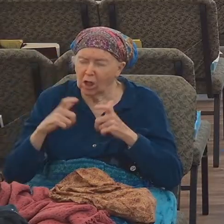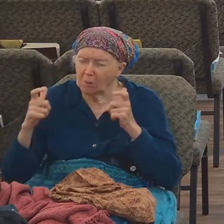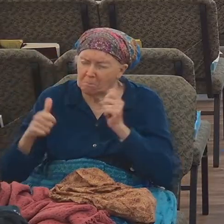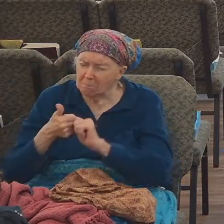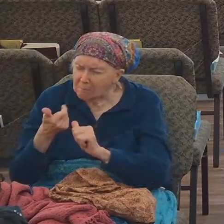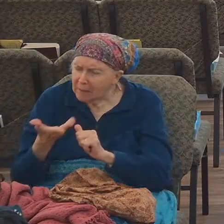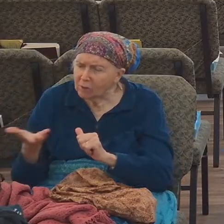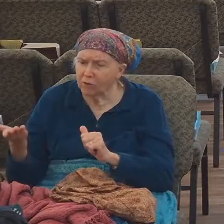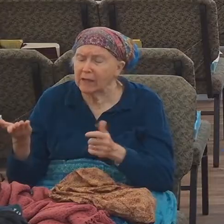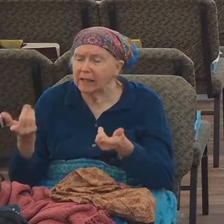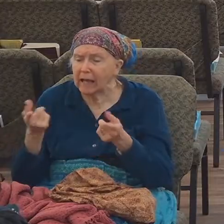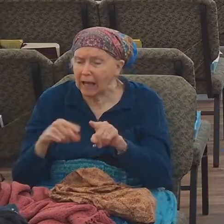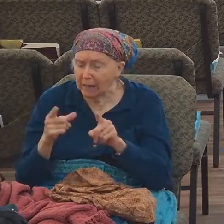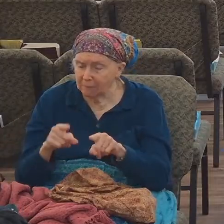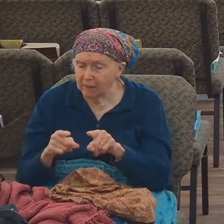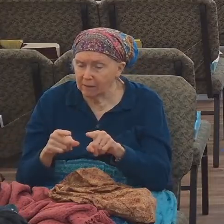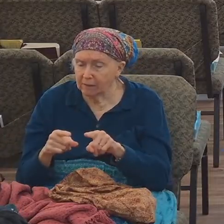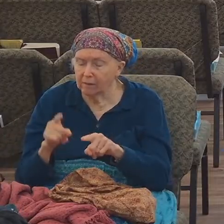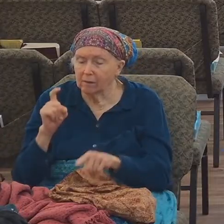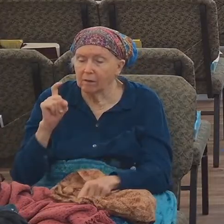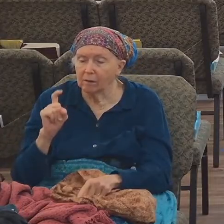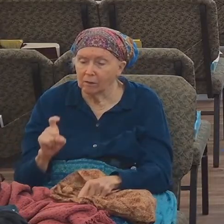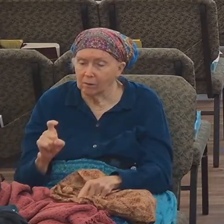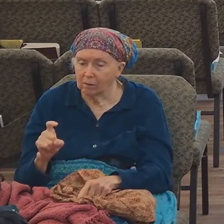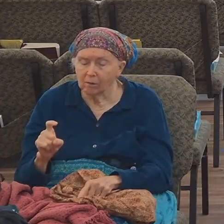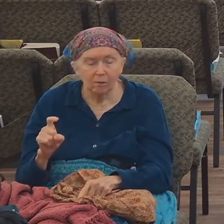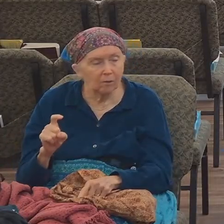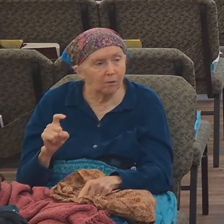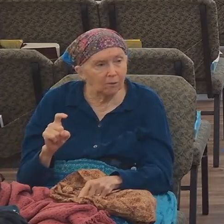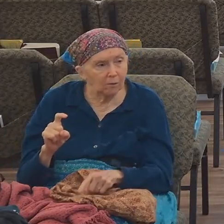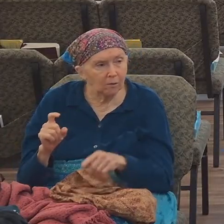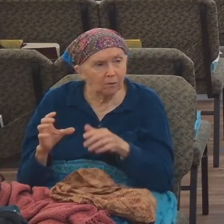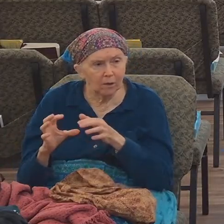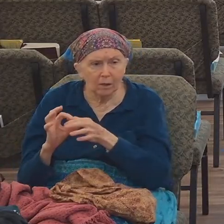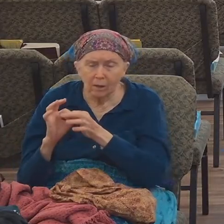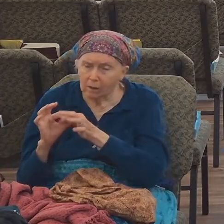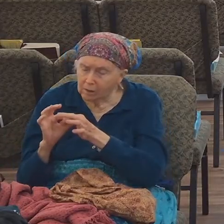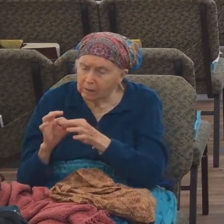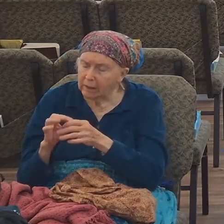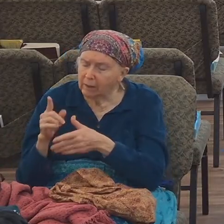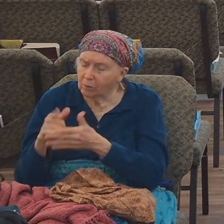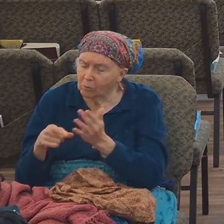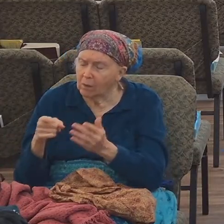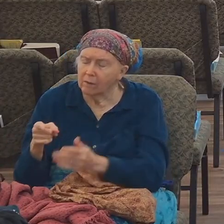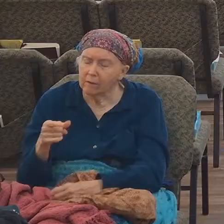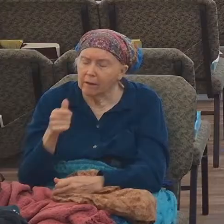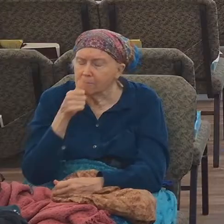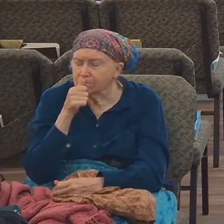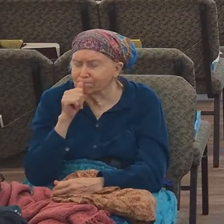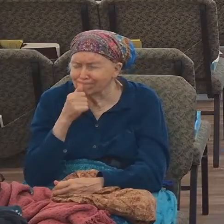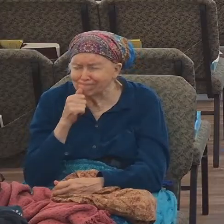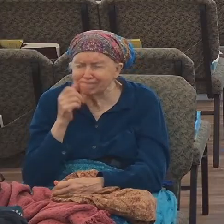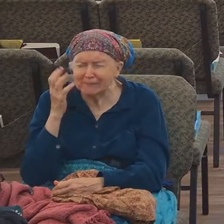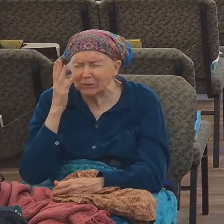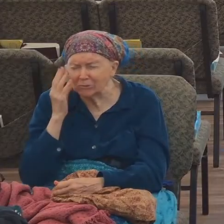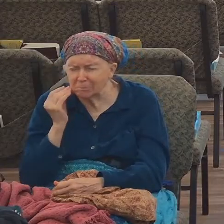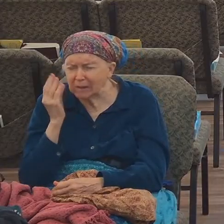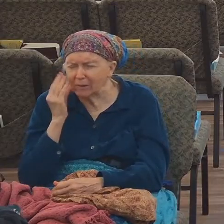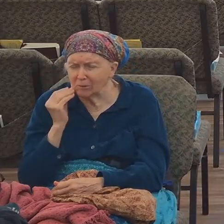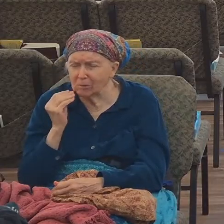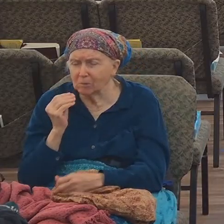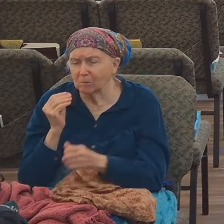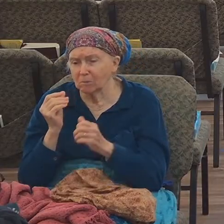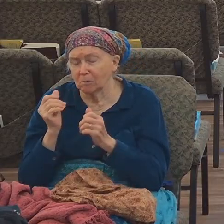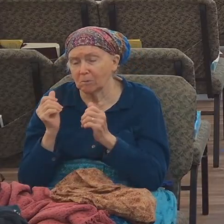think you have to connect that back to the moment where he begins to connect what they're going through with how